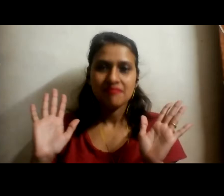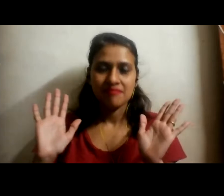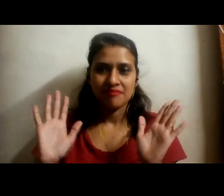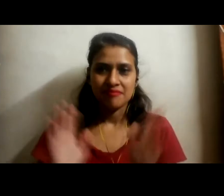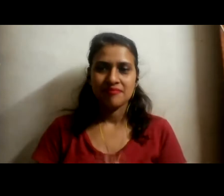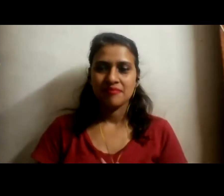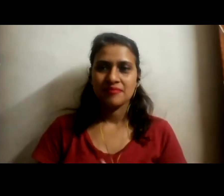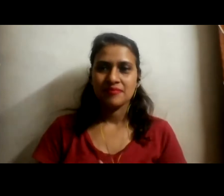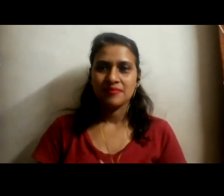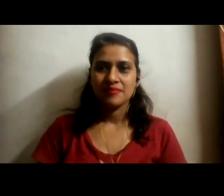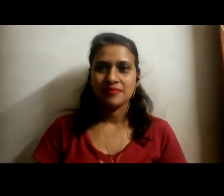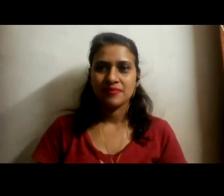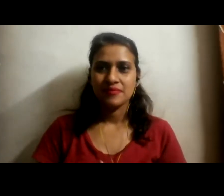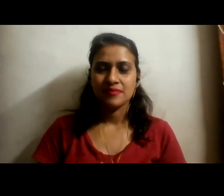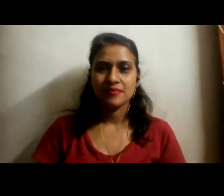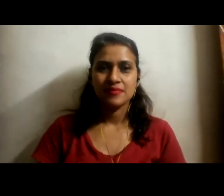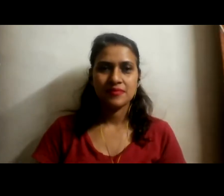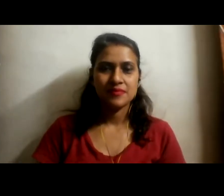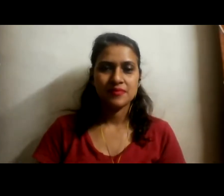free. And